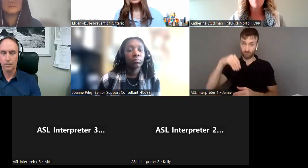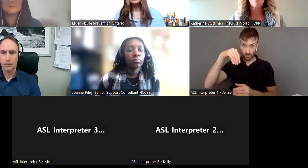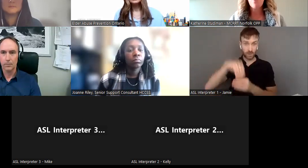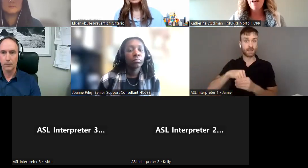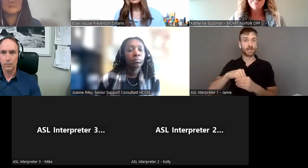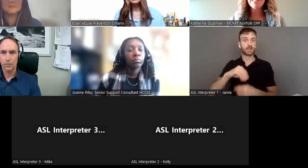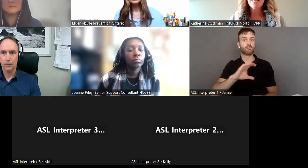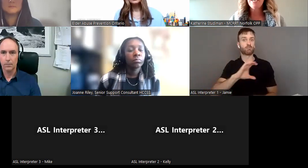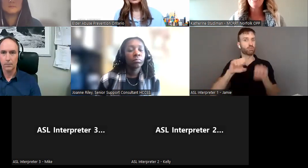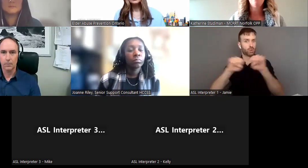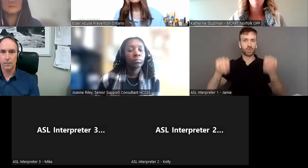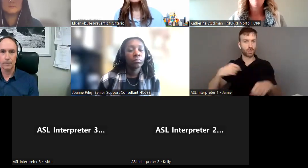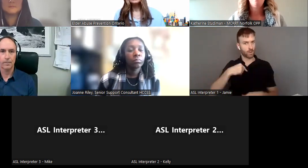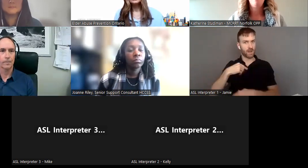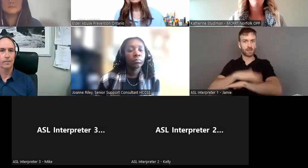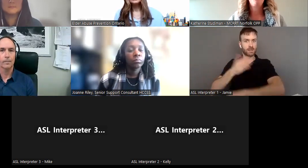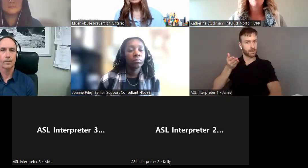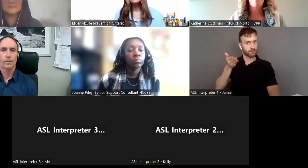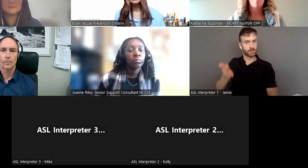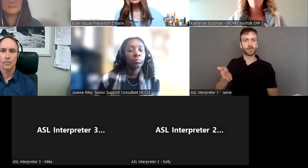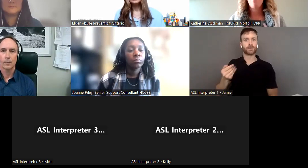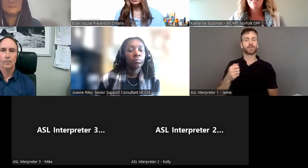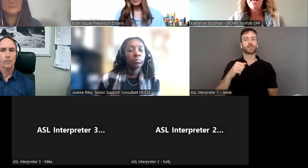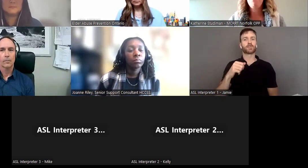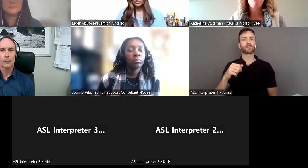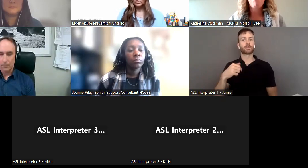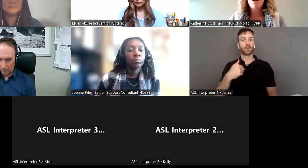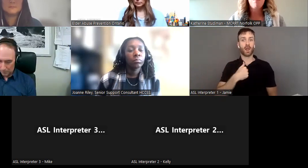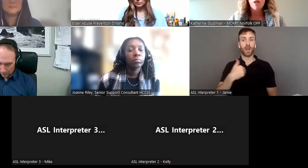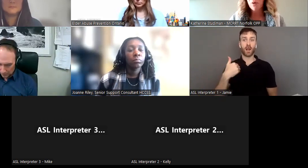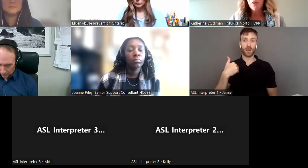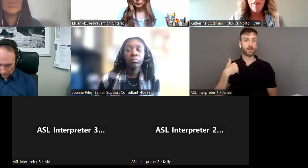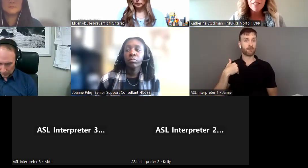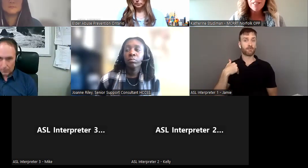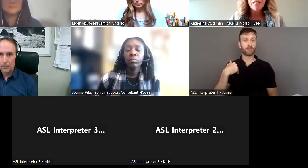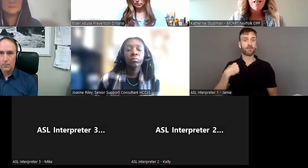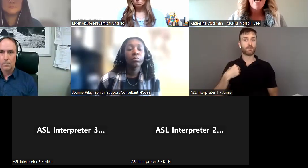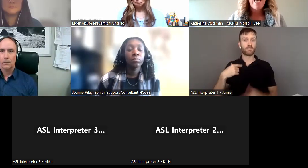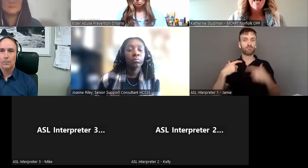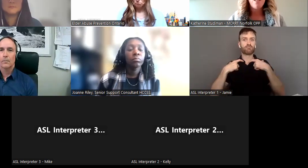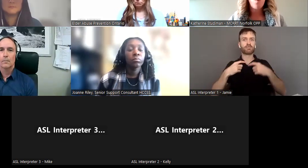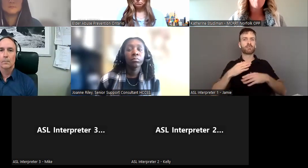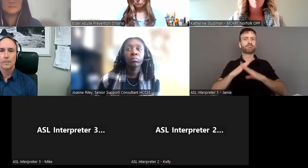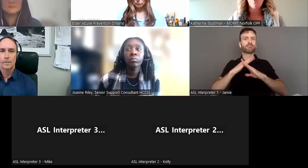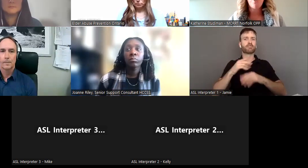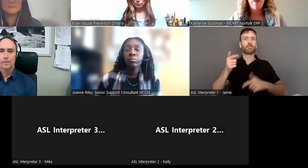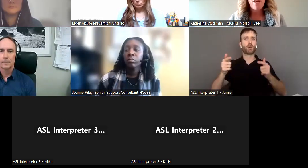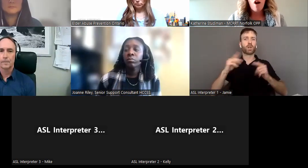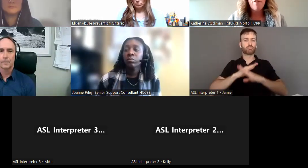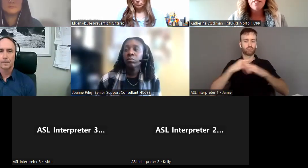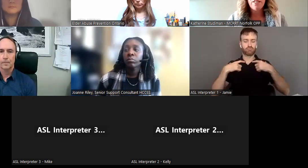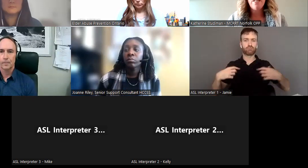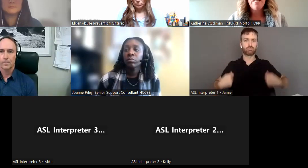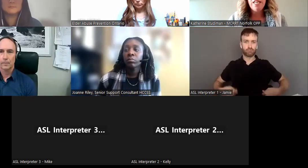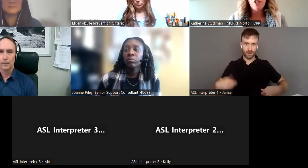constable's room. We have a desk there. I wear a bulletproof vest. And we are partnered with